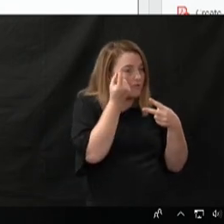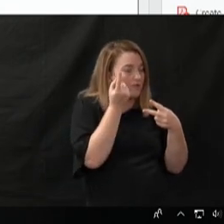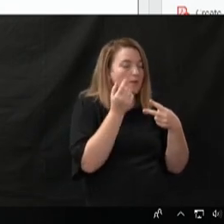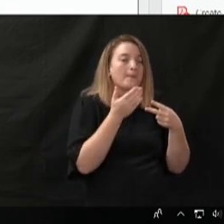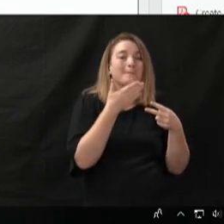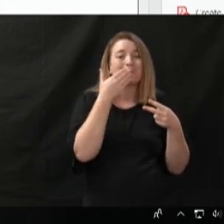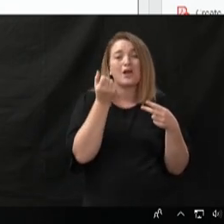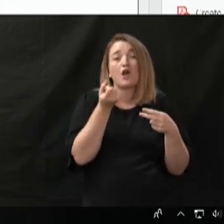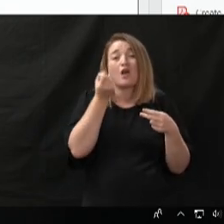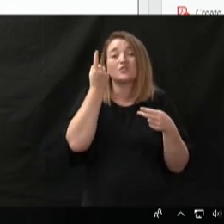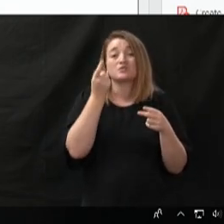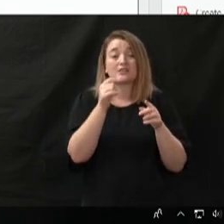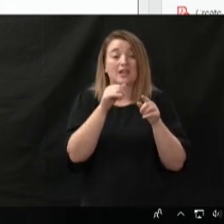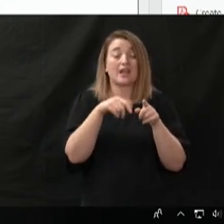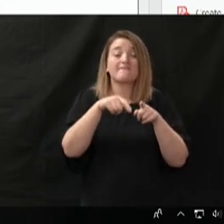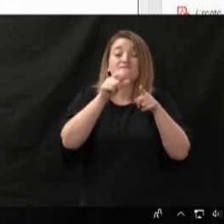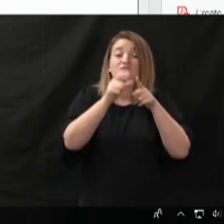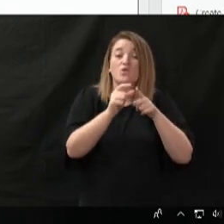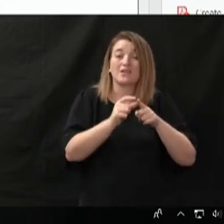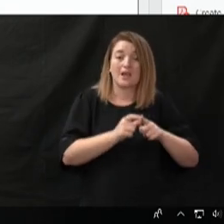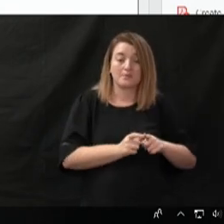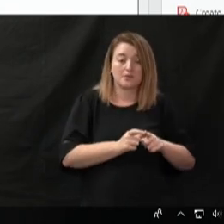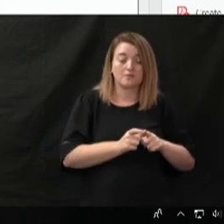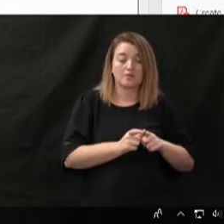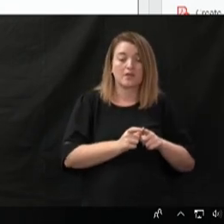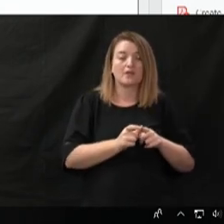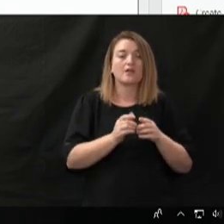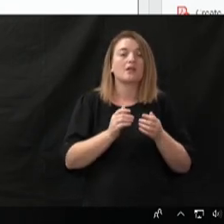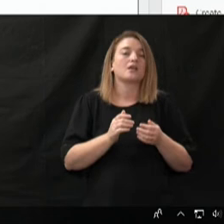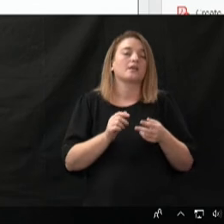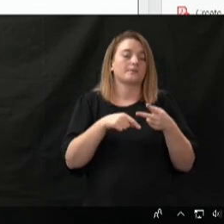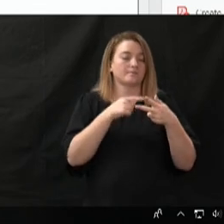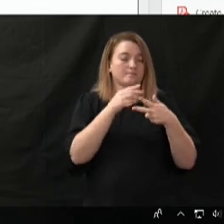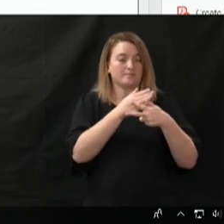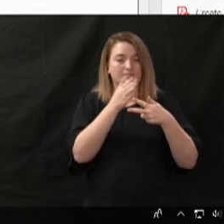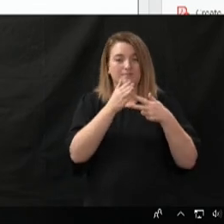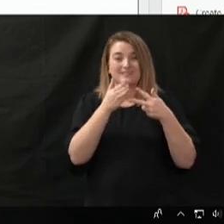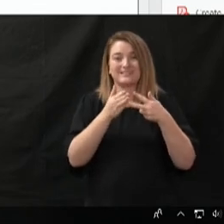vocabulary, and it helps them to break words apart.